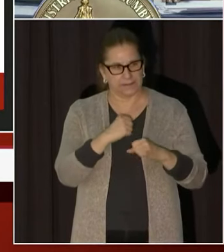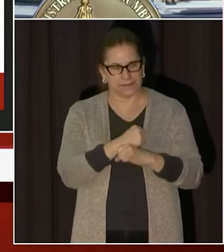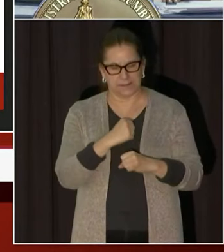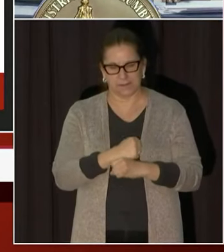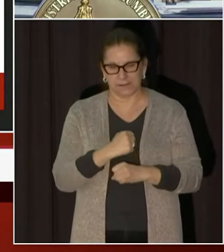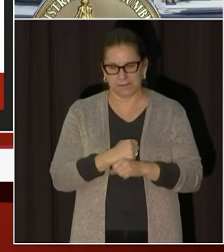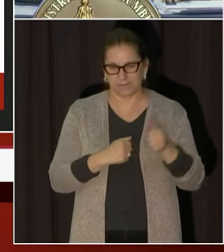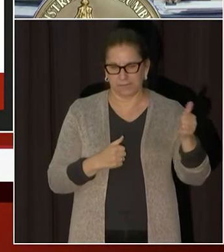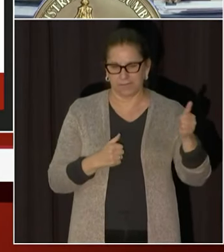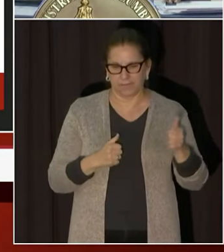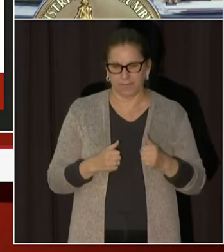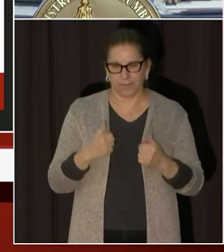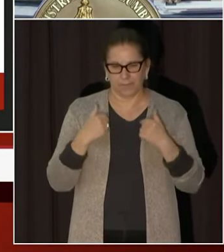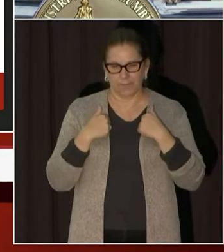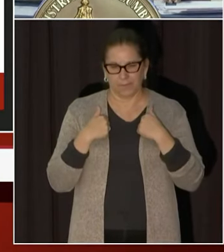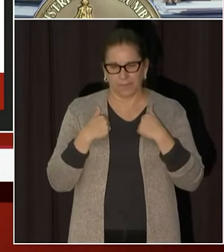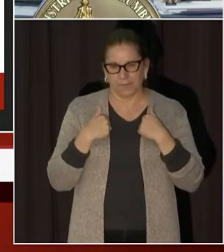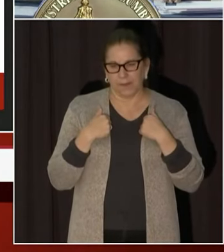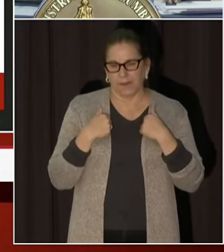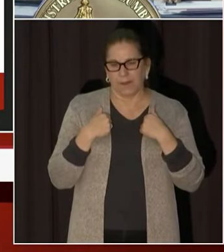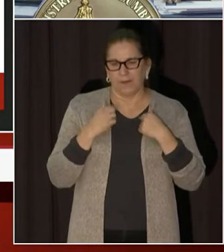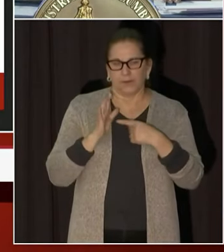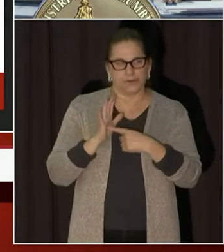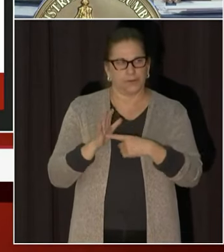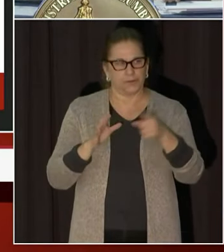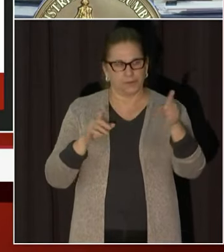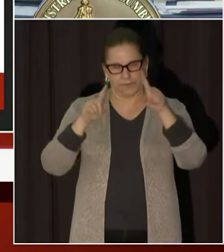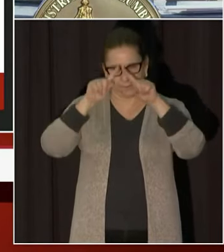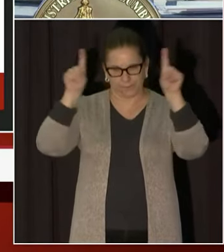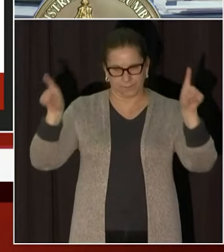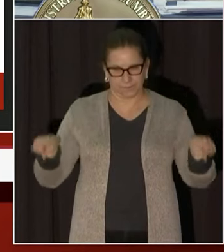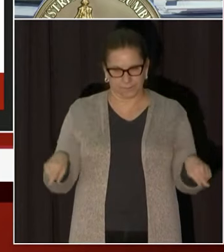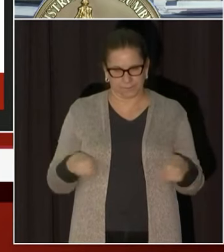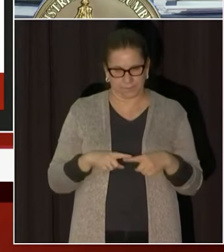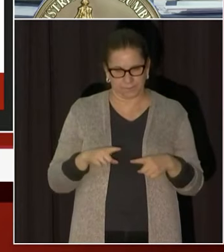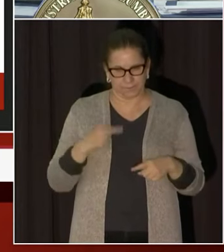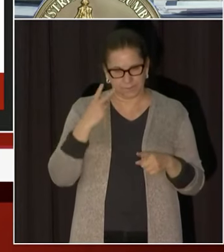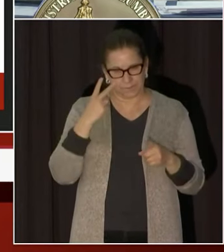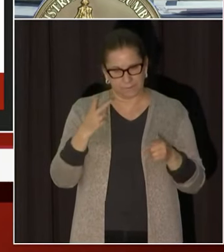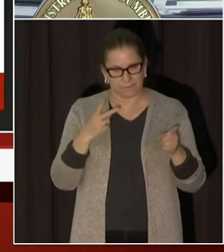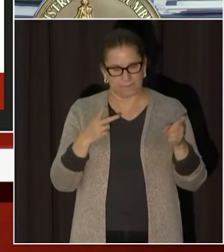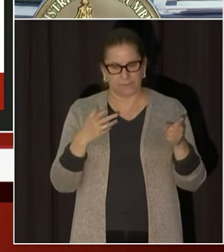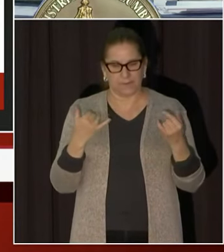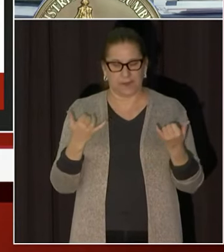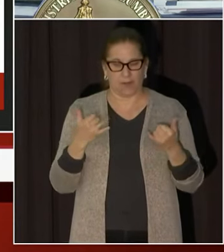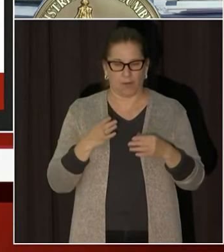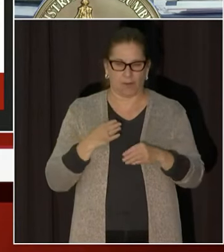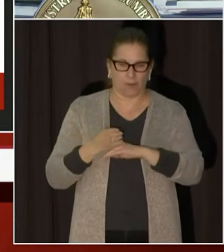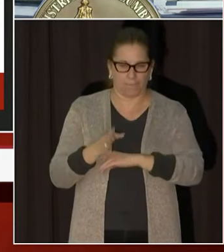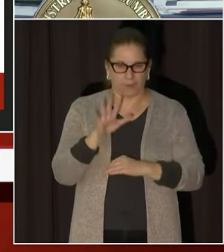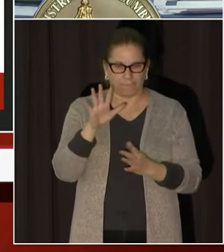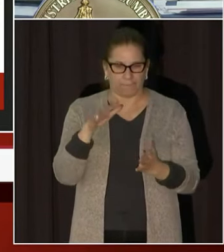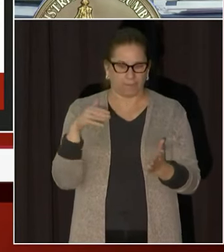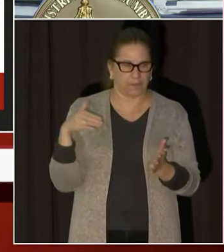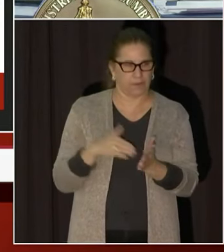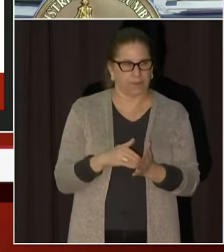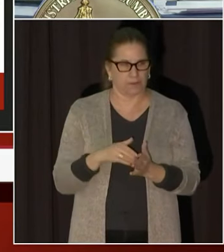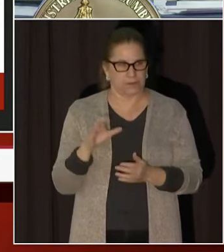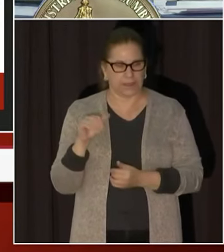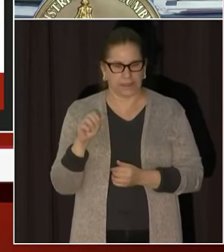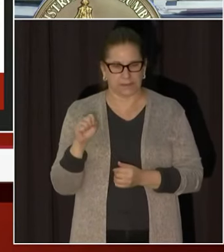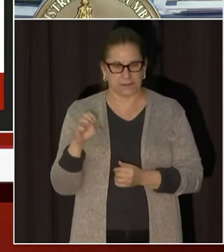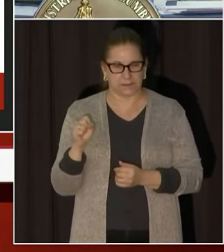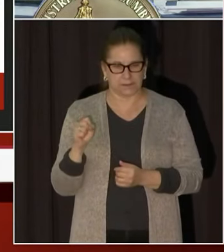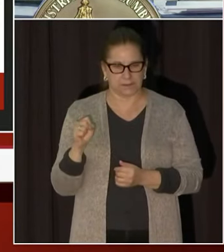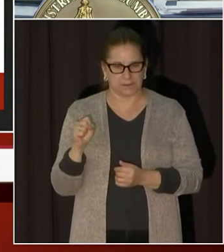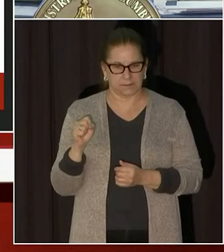let me just show you that we're now at just over 5,000 cases in the district, and